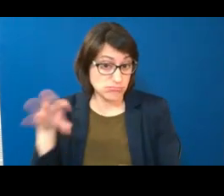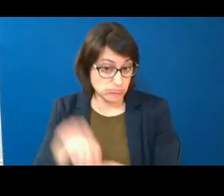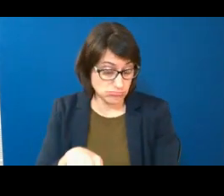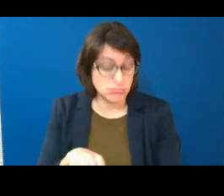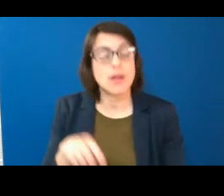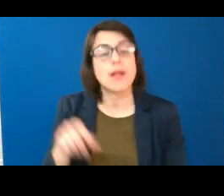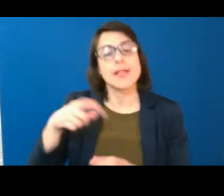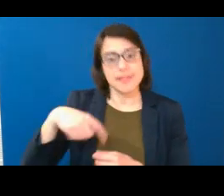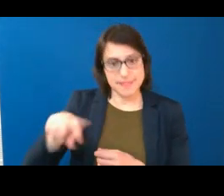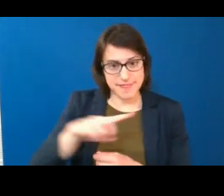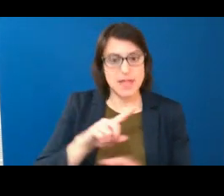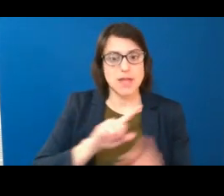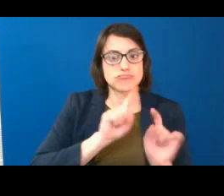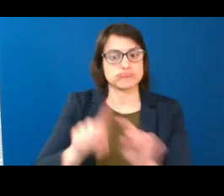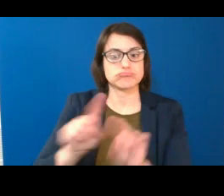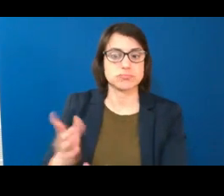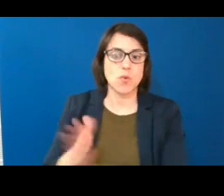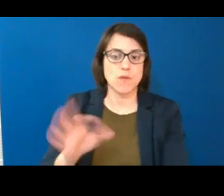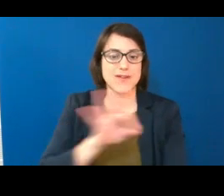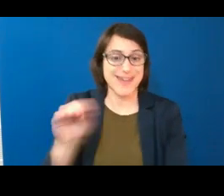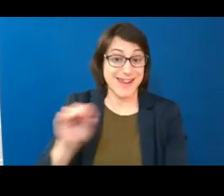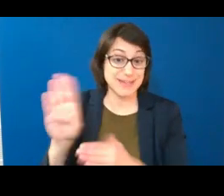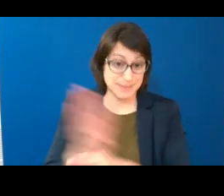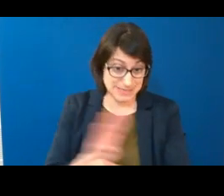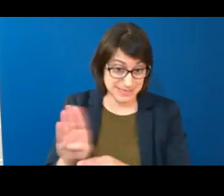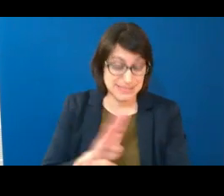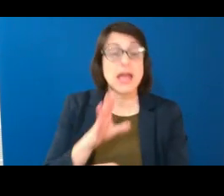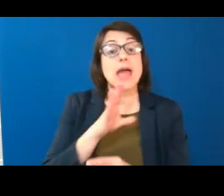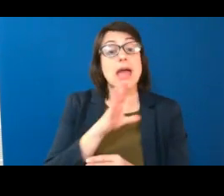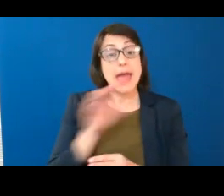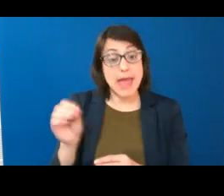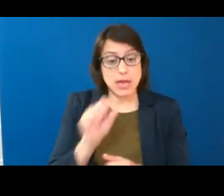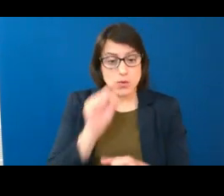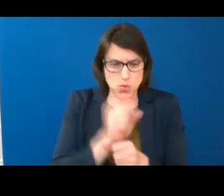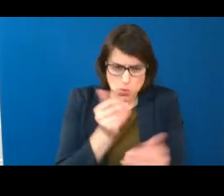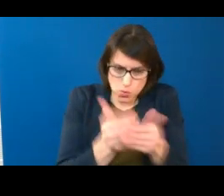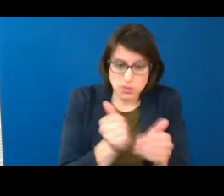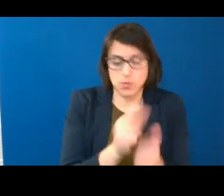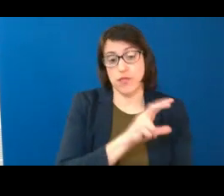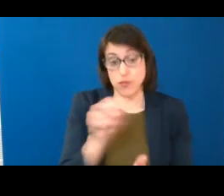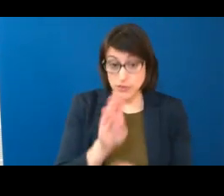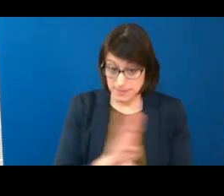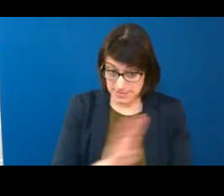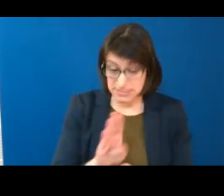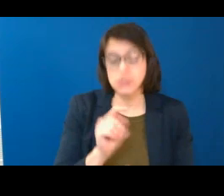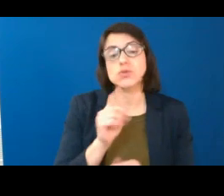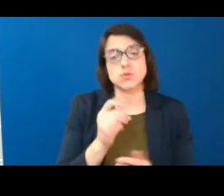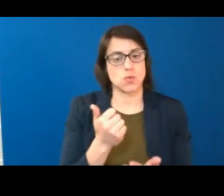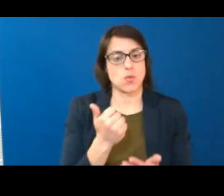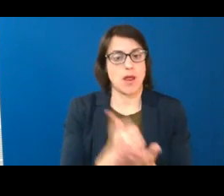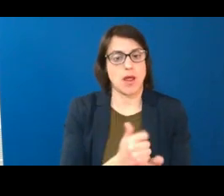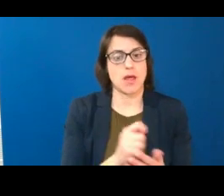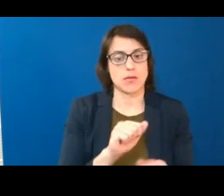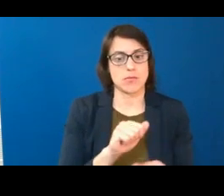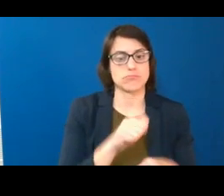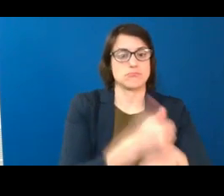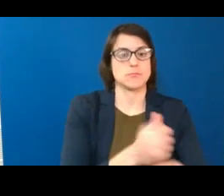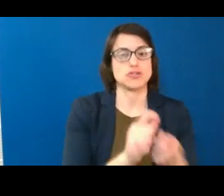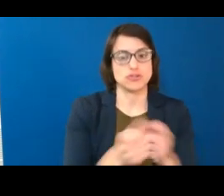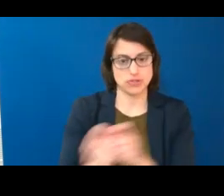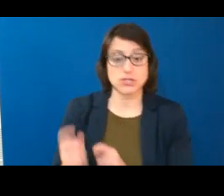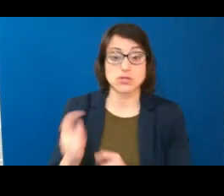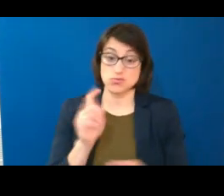worked really closely with over 30 to actually help implement changes to reduce plastic in their purchasing.